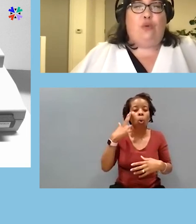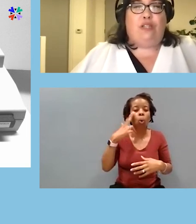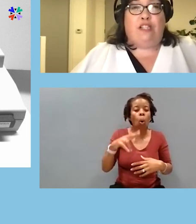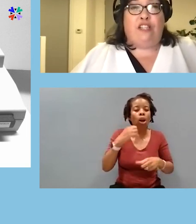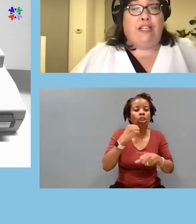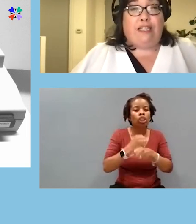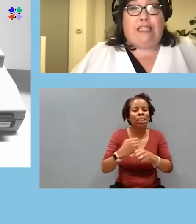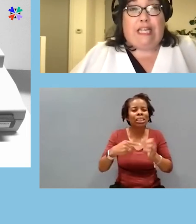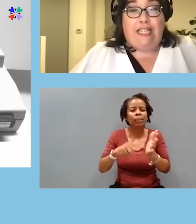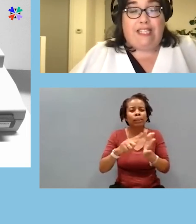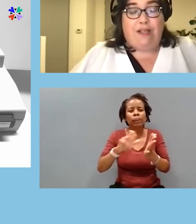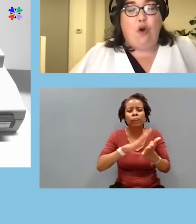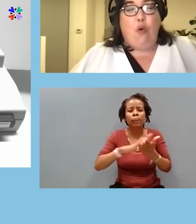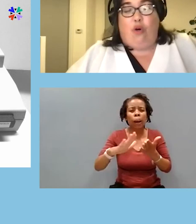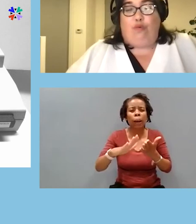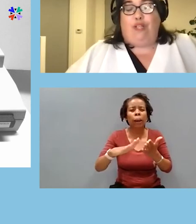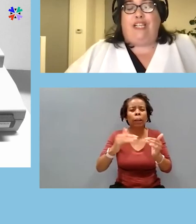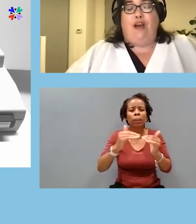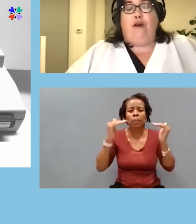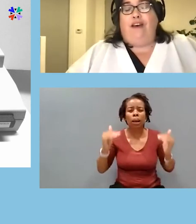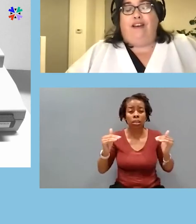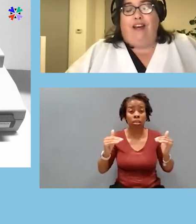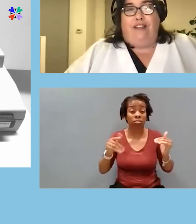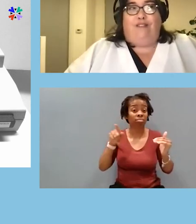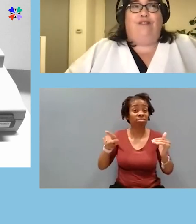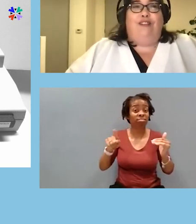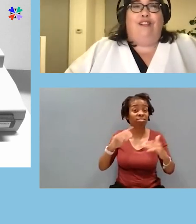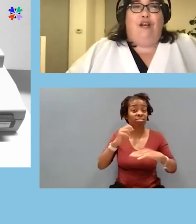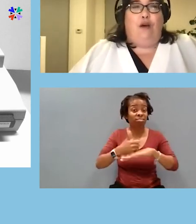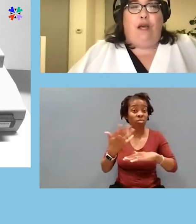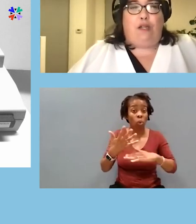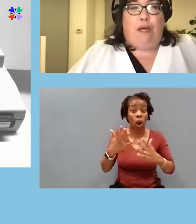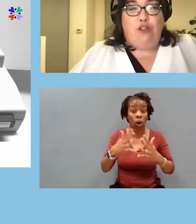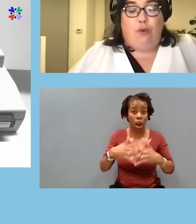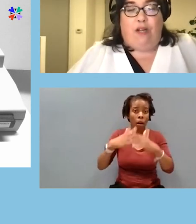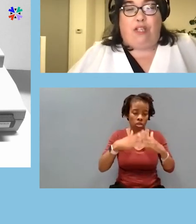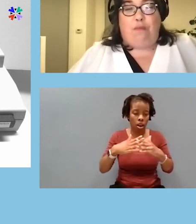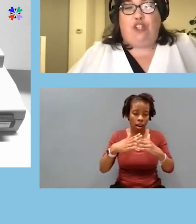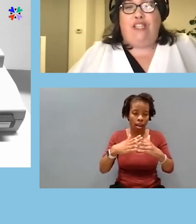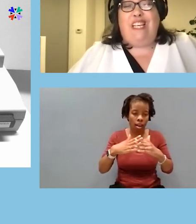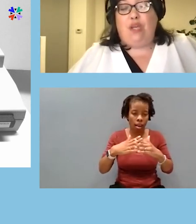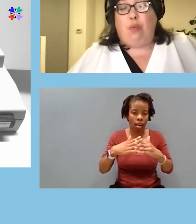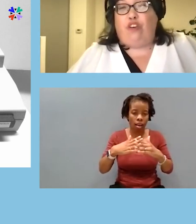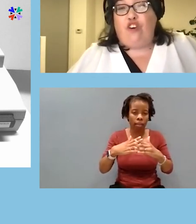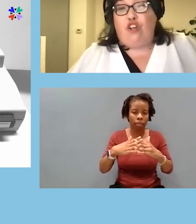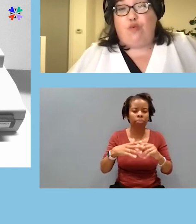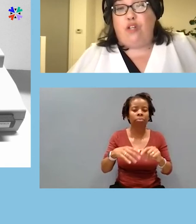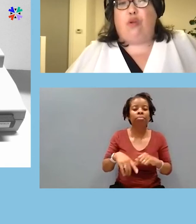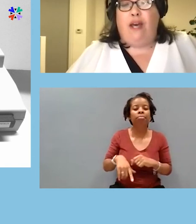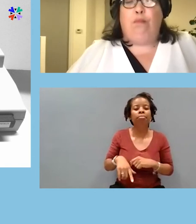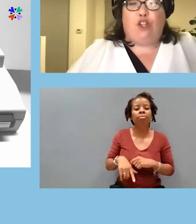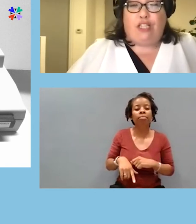was used in the United States. And what's really kind of special about this machine, this was the